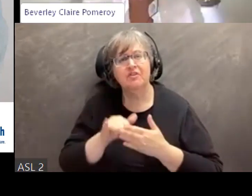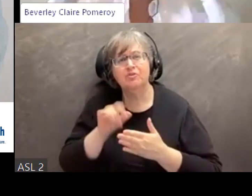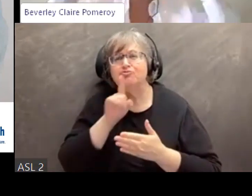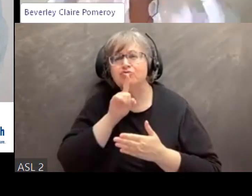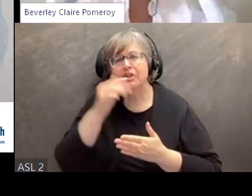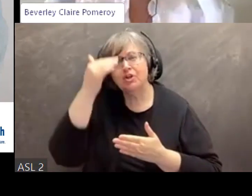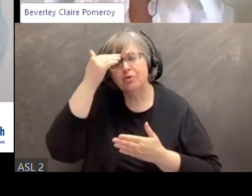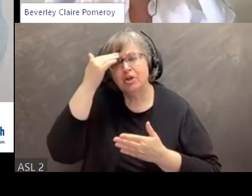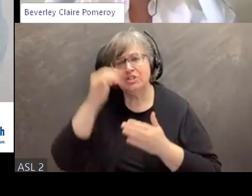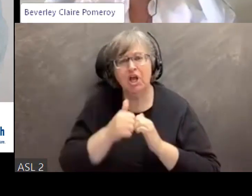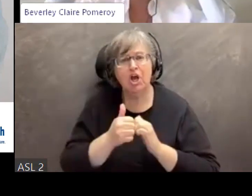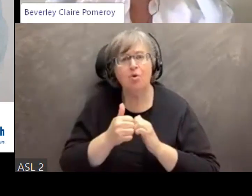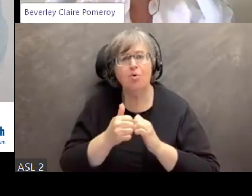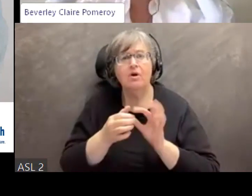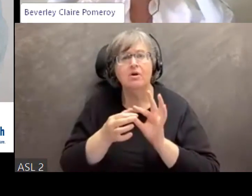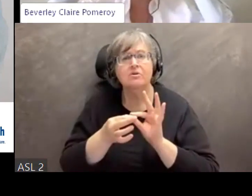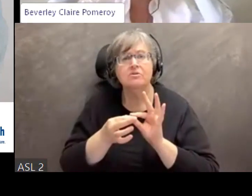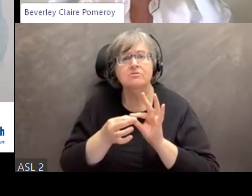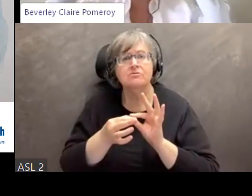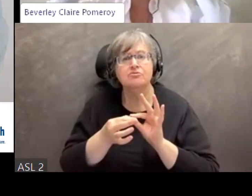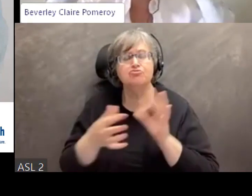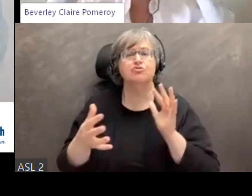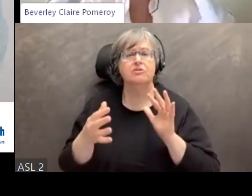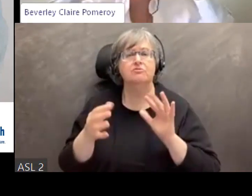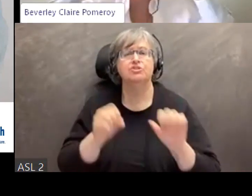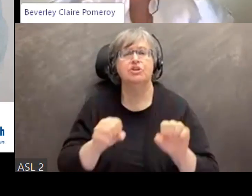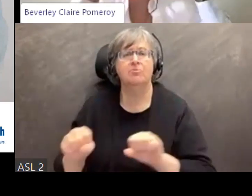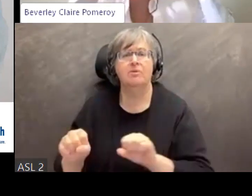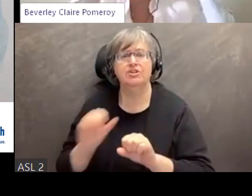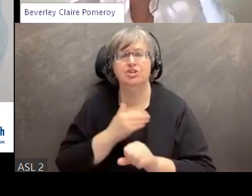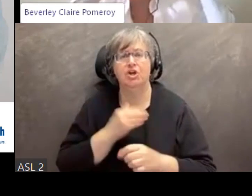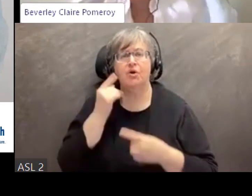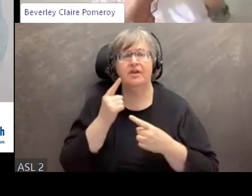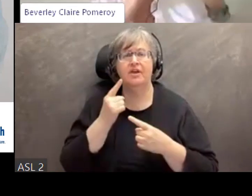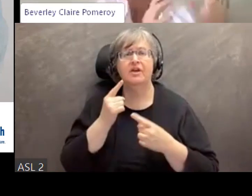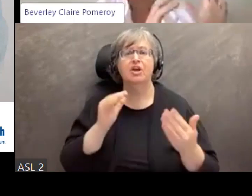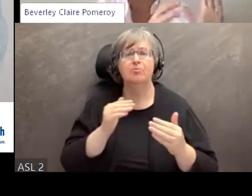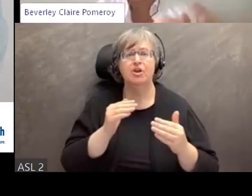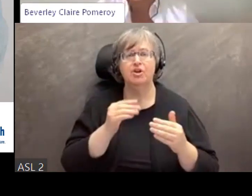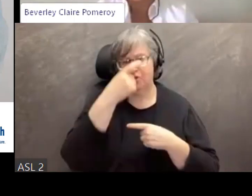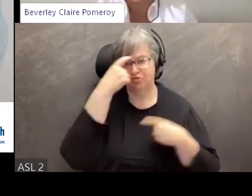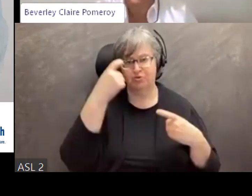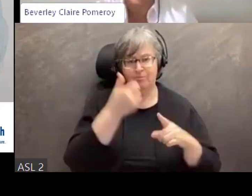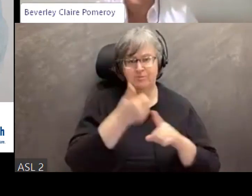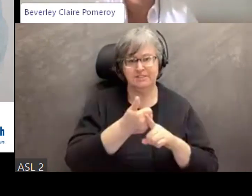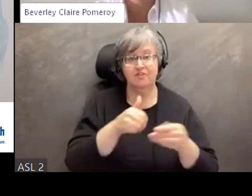sort of really being conscious of how we're decolonizing our thinking versus the trauma